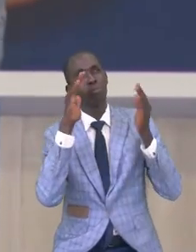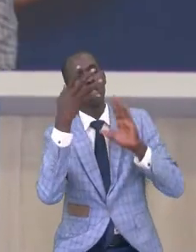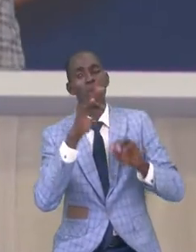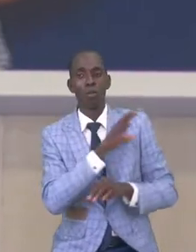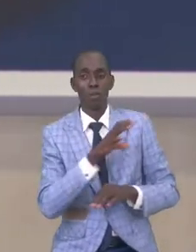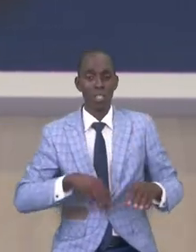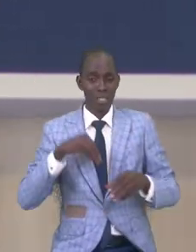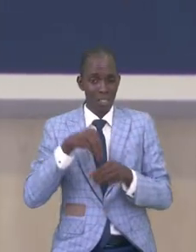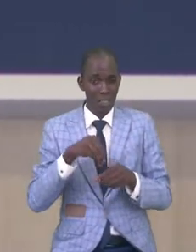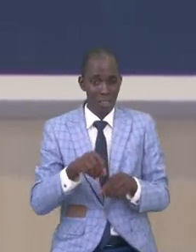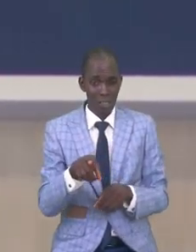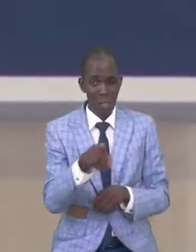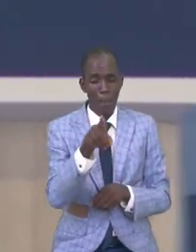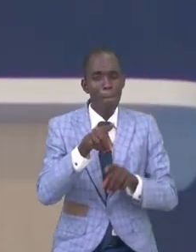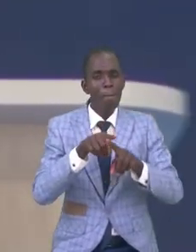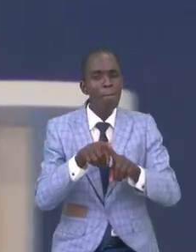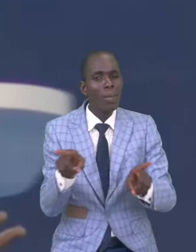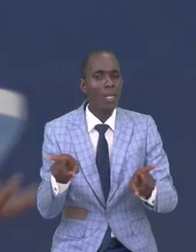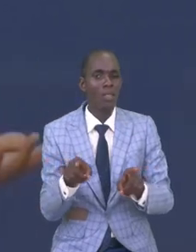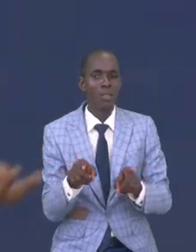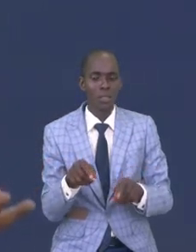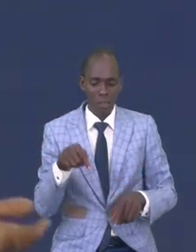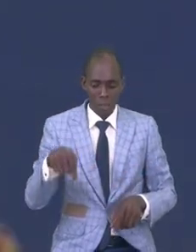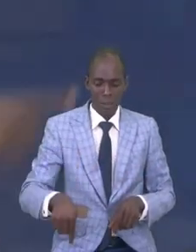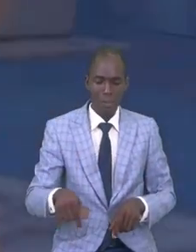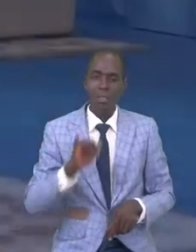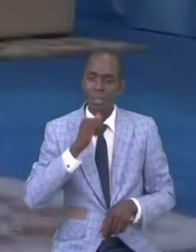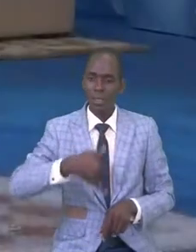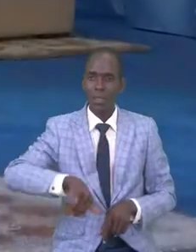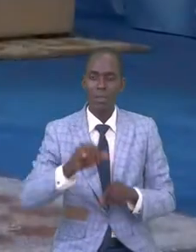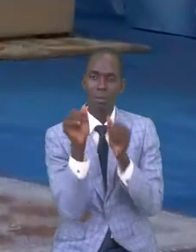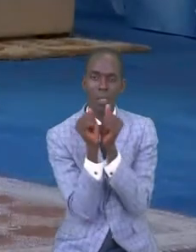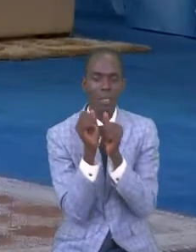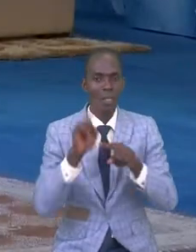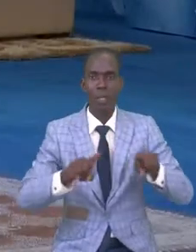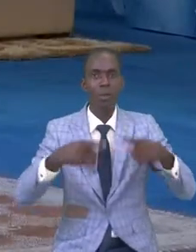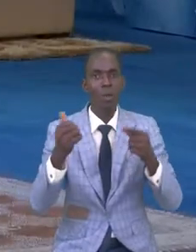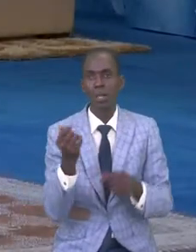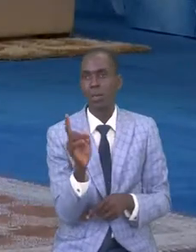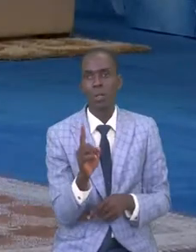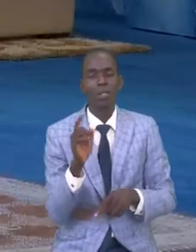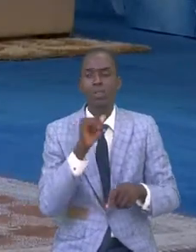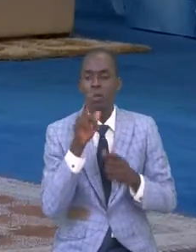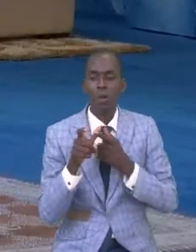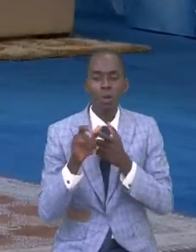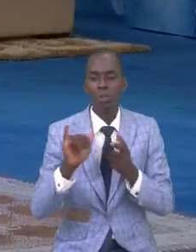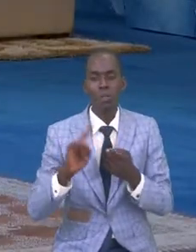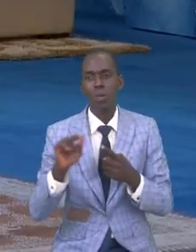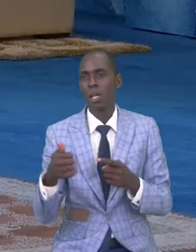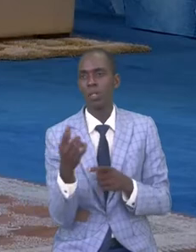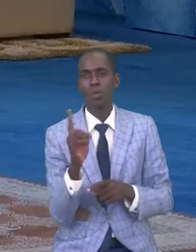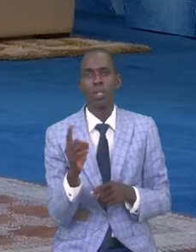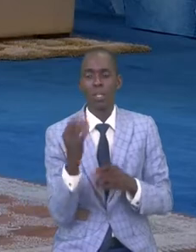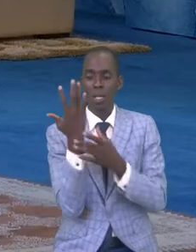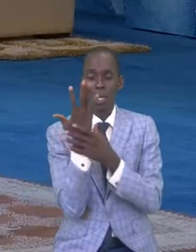them. But the feet are bound. They're not going anywhere. They're not running anywhere. Their hands